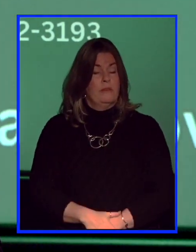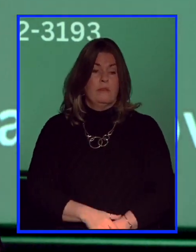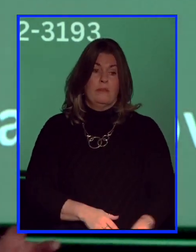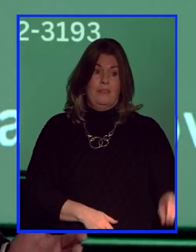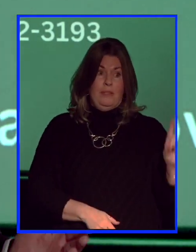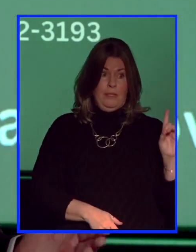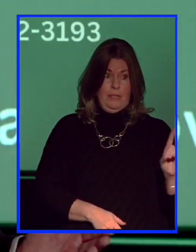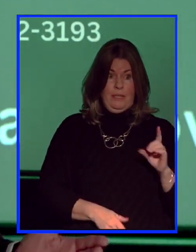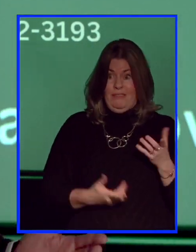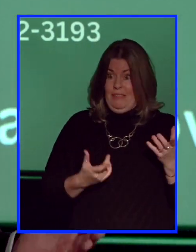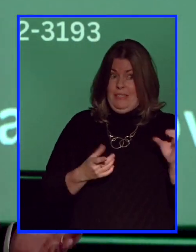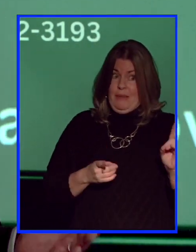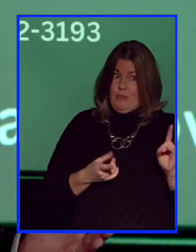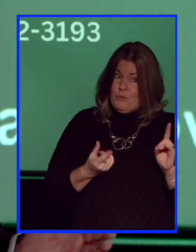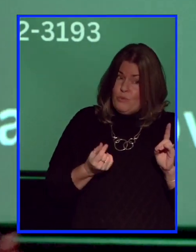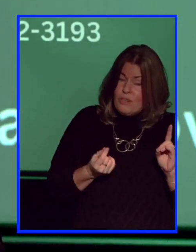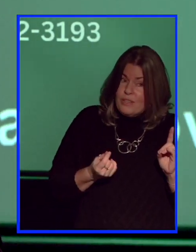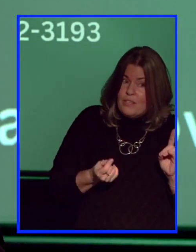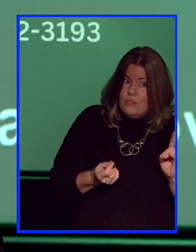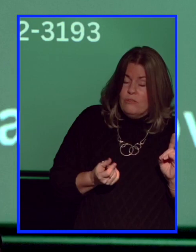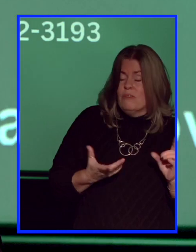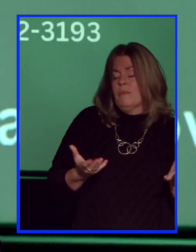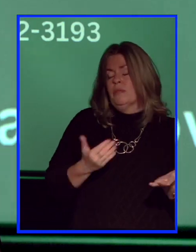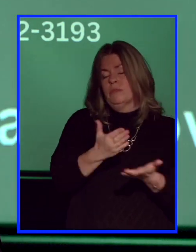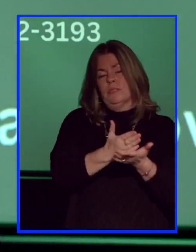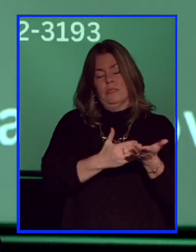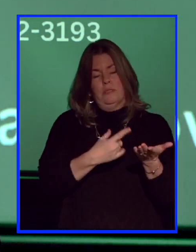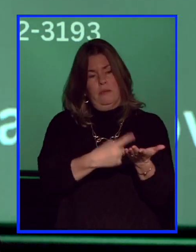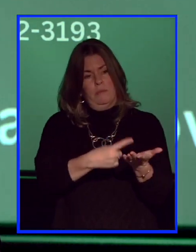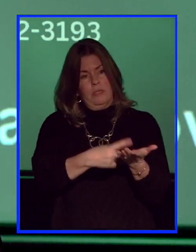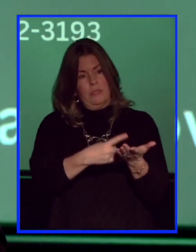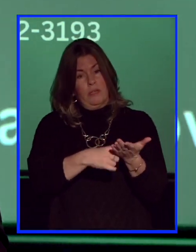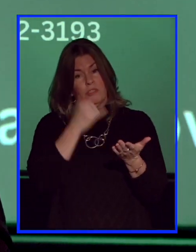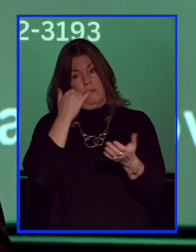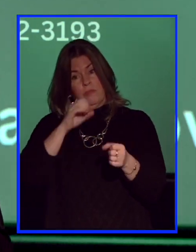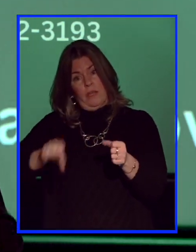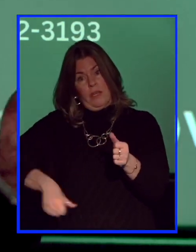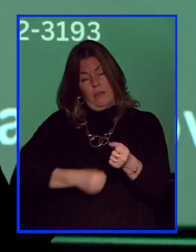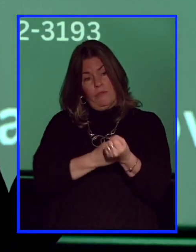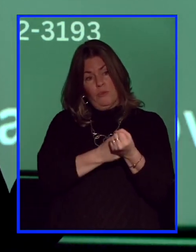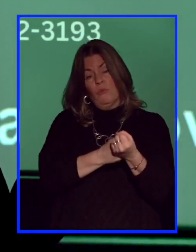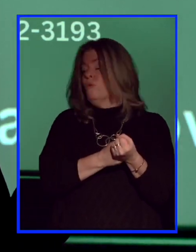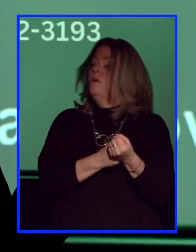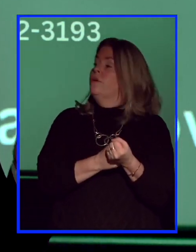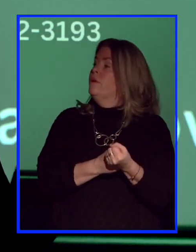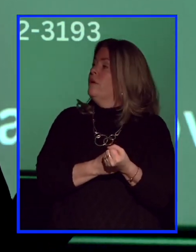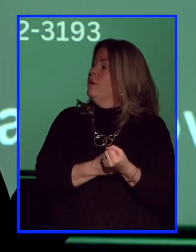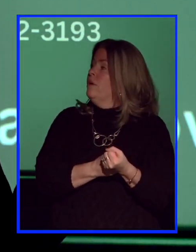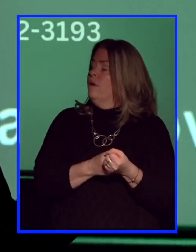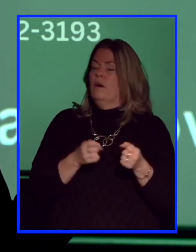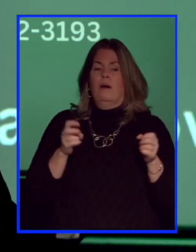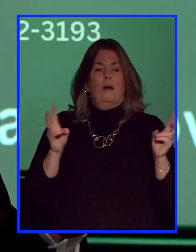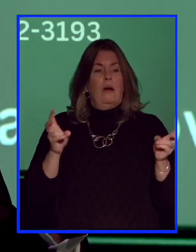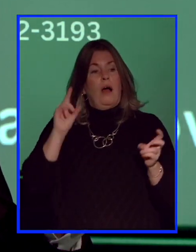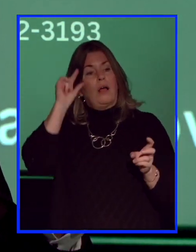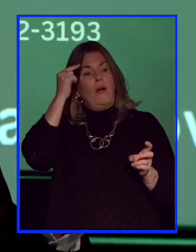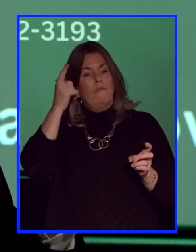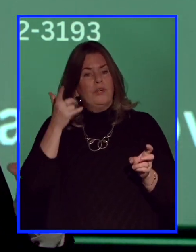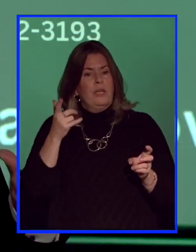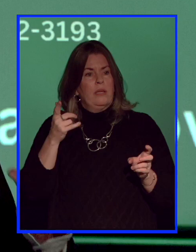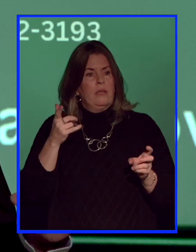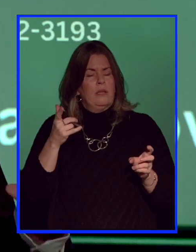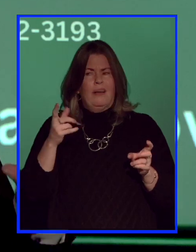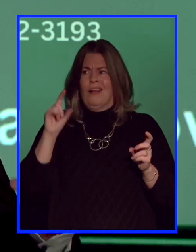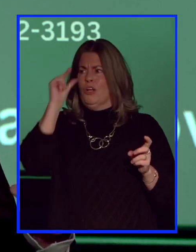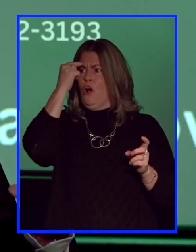Democrats could have done, I mean, you're saying, and there was discussion about this, that they get behind what I would call a governing Republican. You